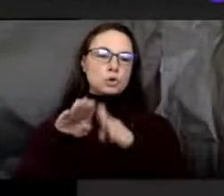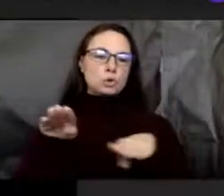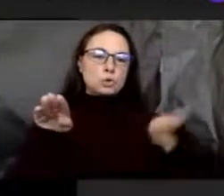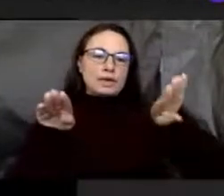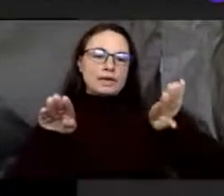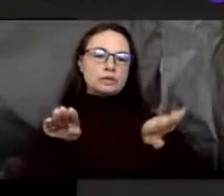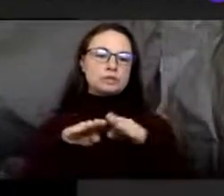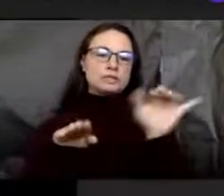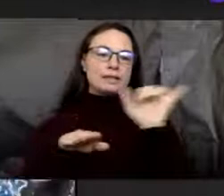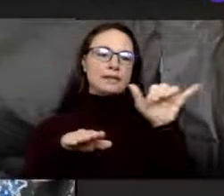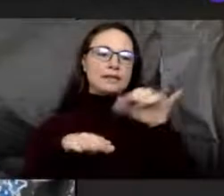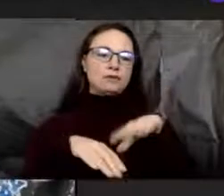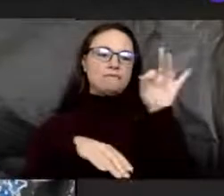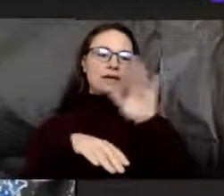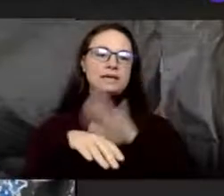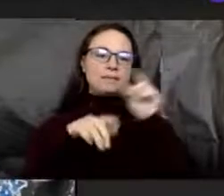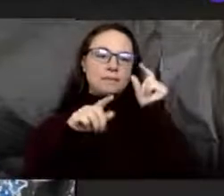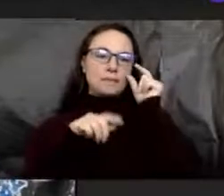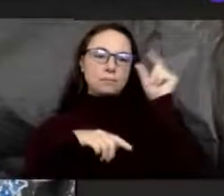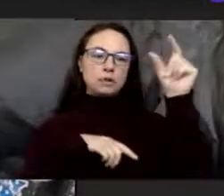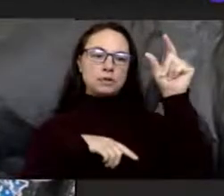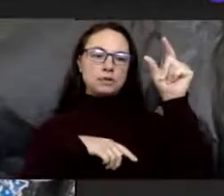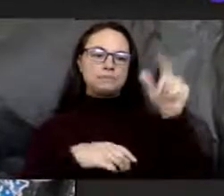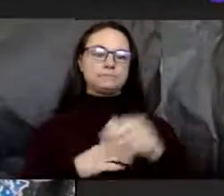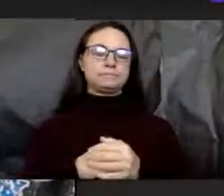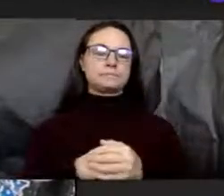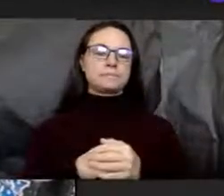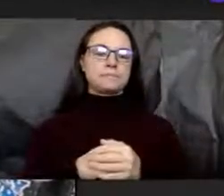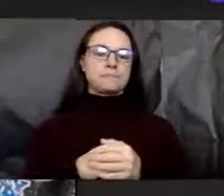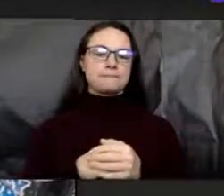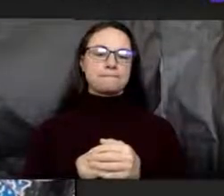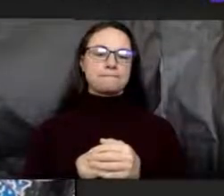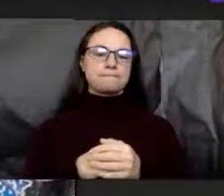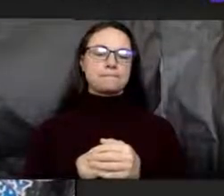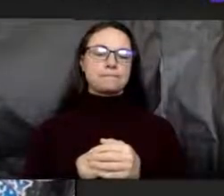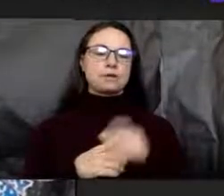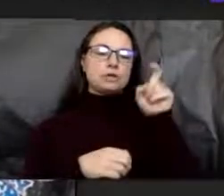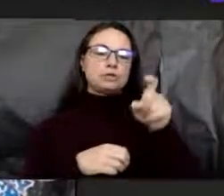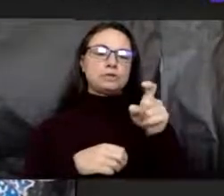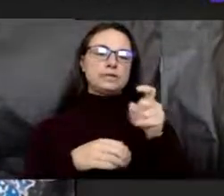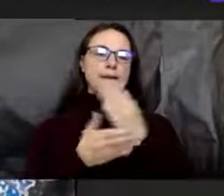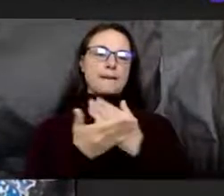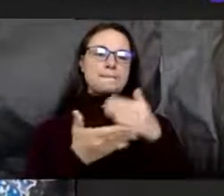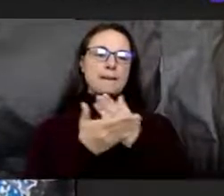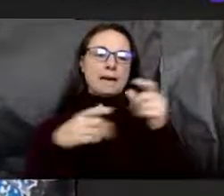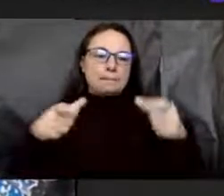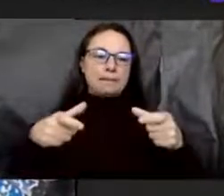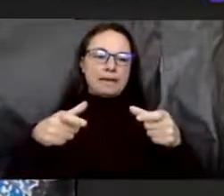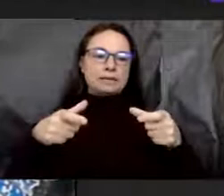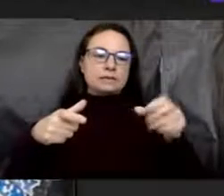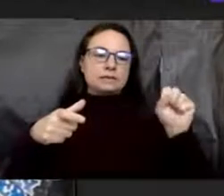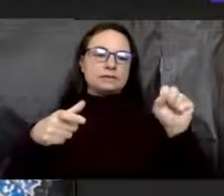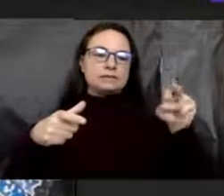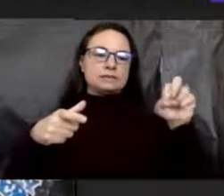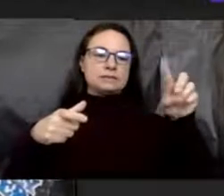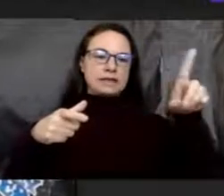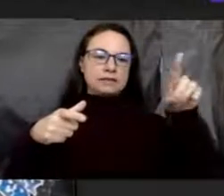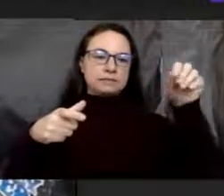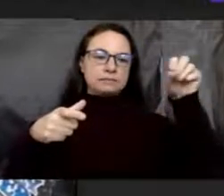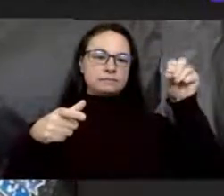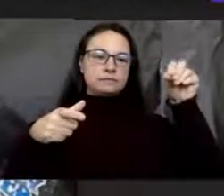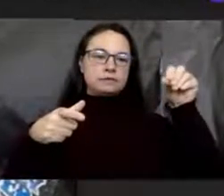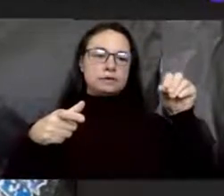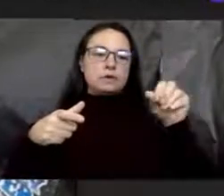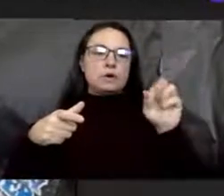find on the Moon. For this, you'll need a shallow pie pan and some sand or flour or